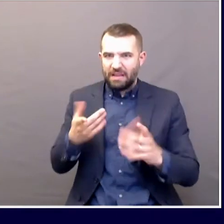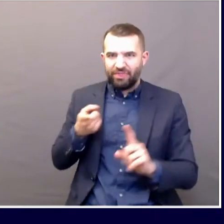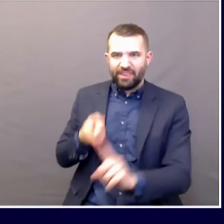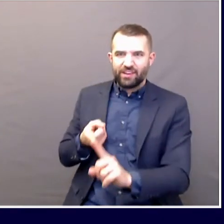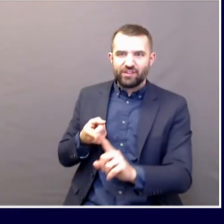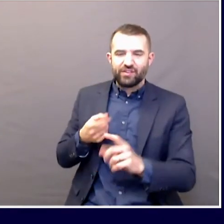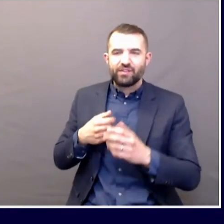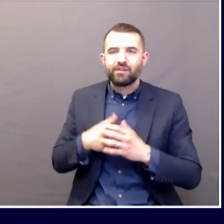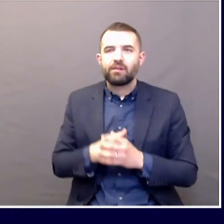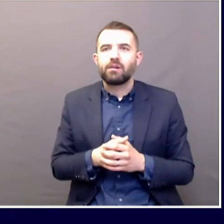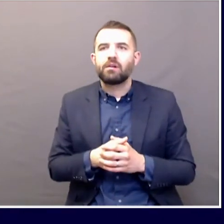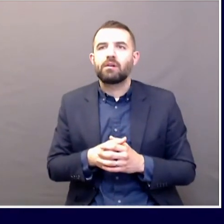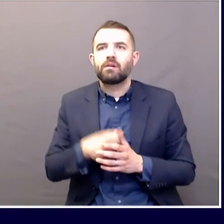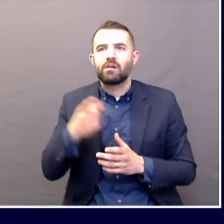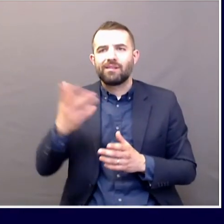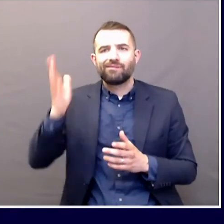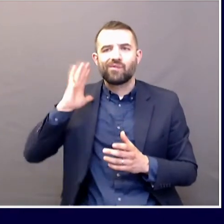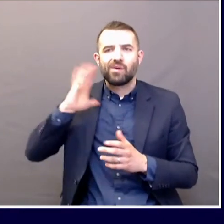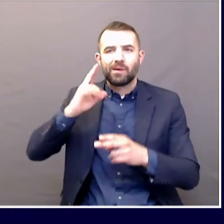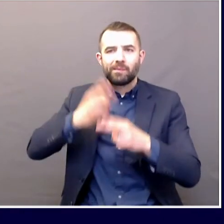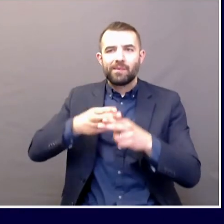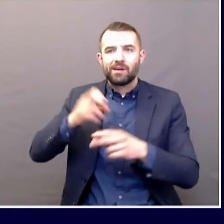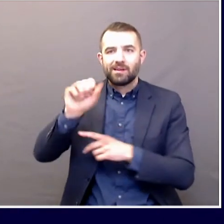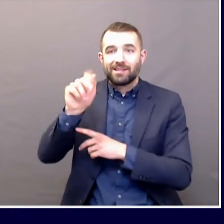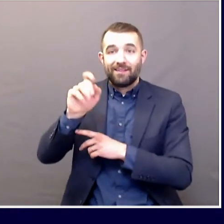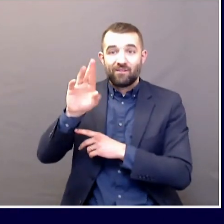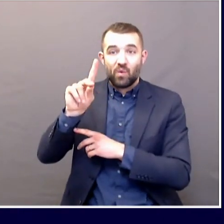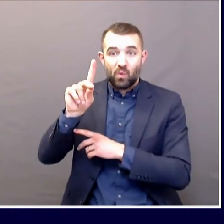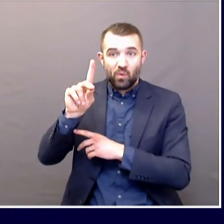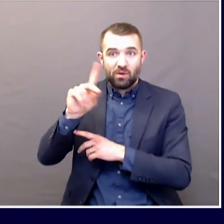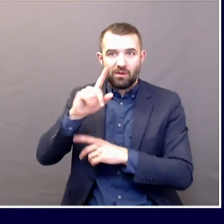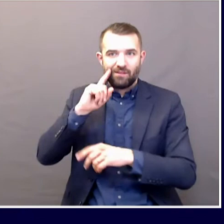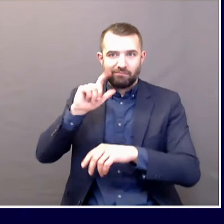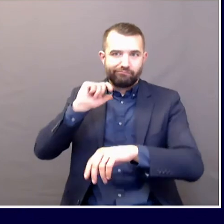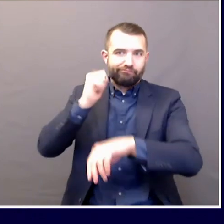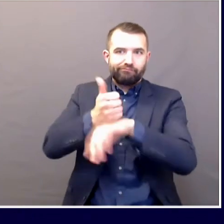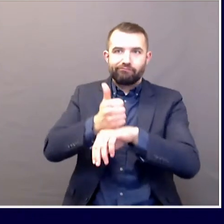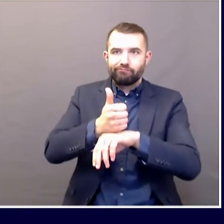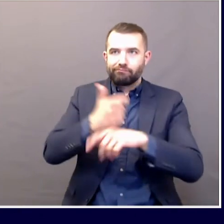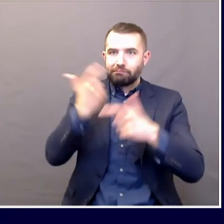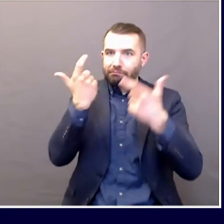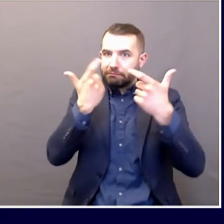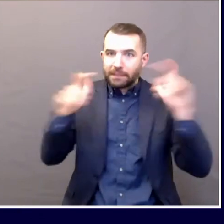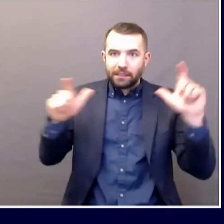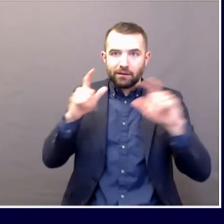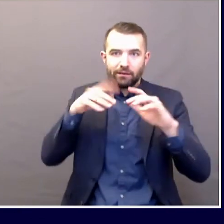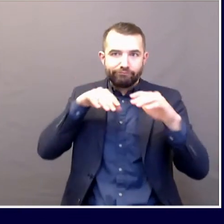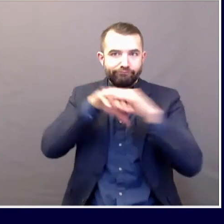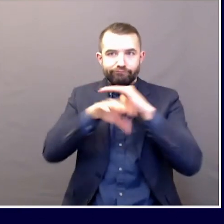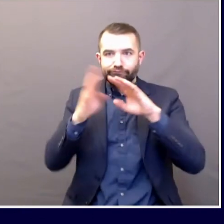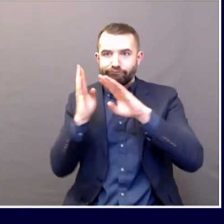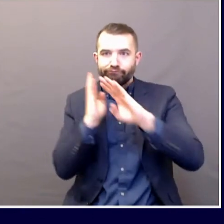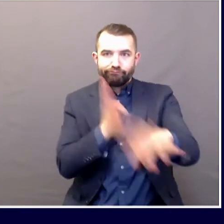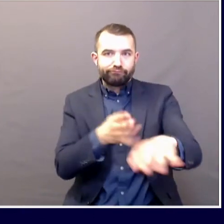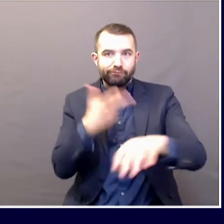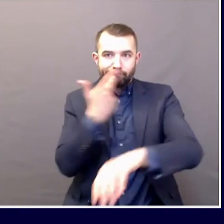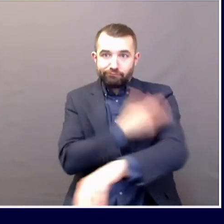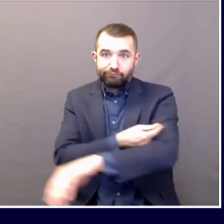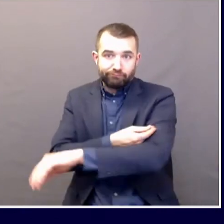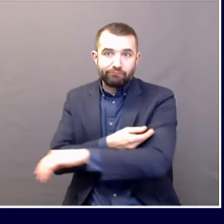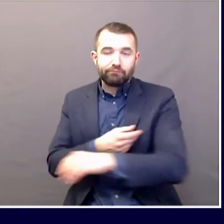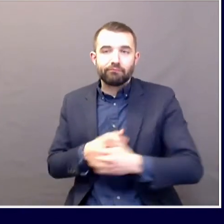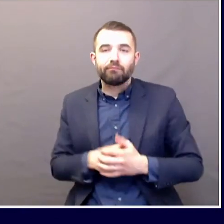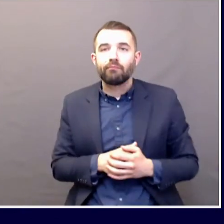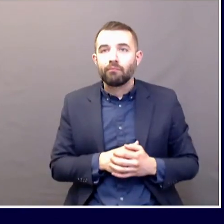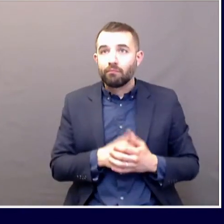vaccination clinic? What's the schedule for that? Sure. Well, let's start with the numbers first, Kevin. York County is sort of in the middle of the pack when you look